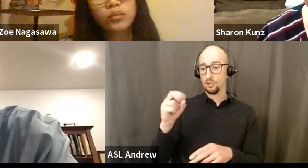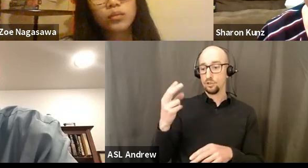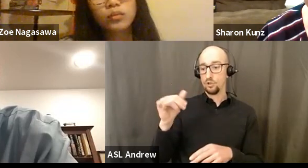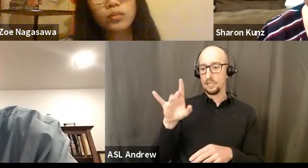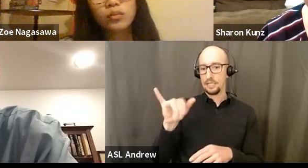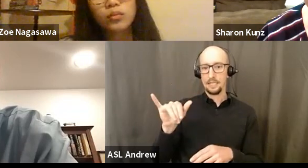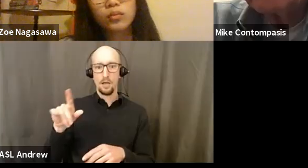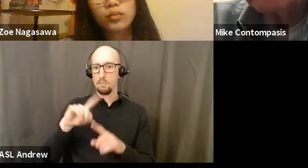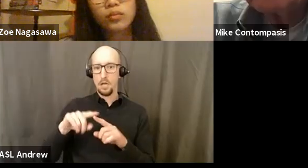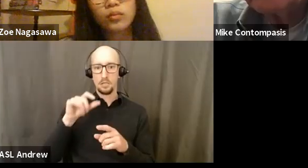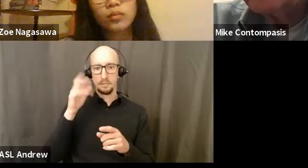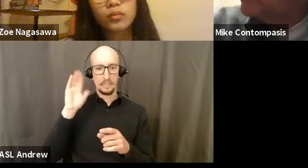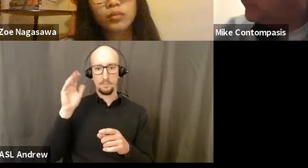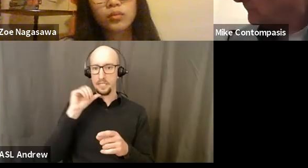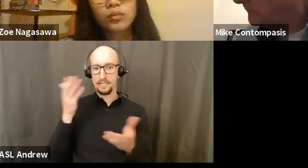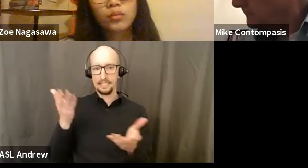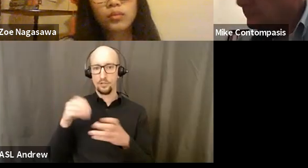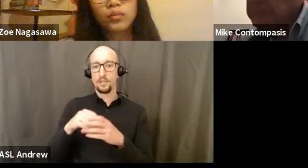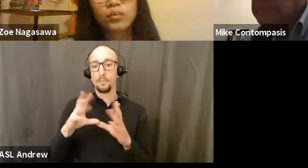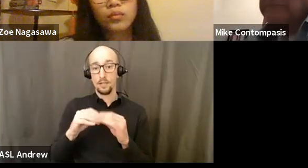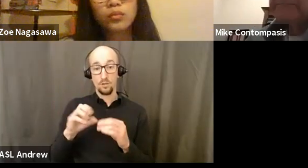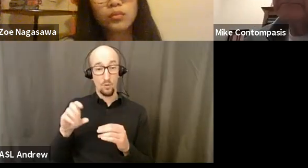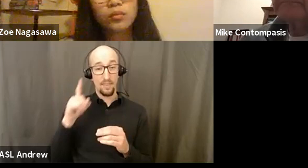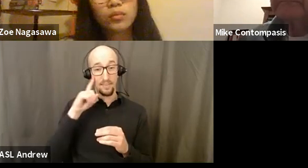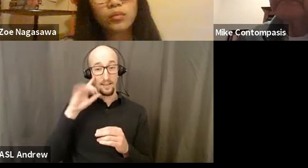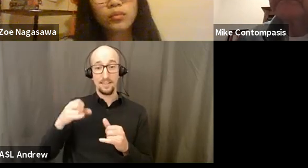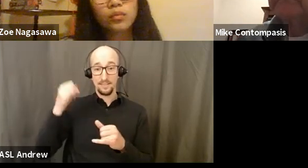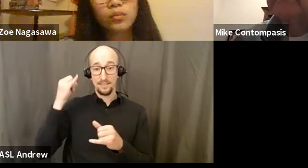concludes our speakers for tonight.